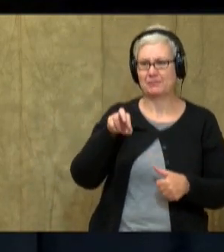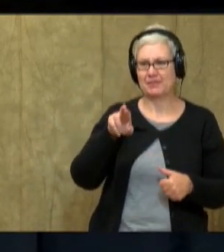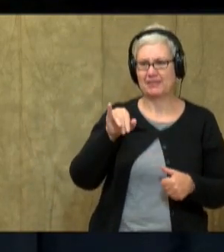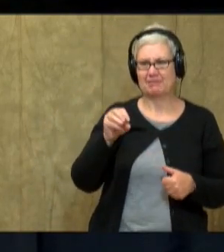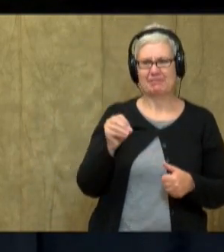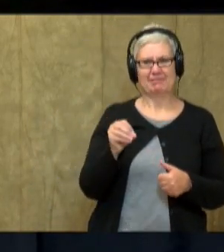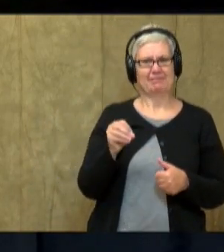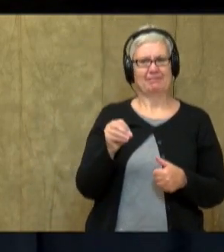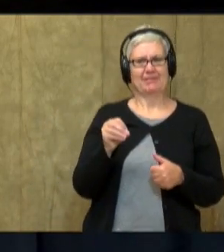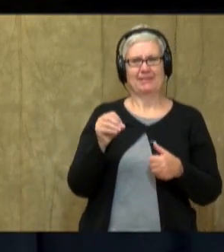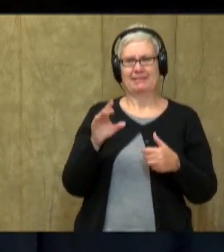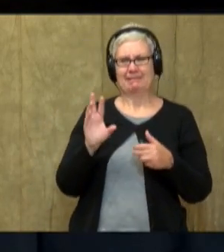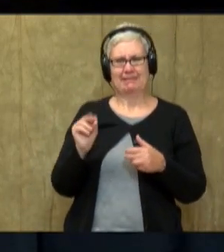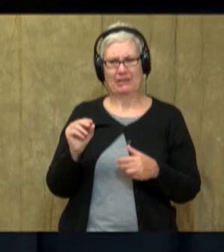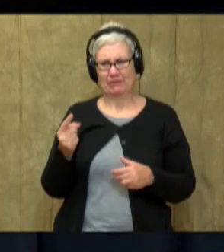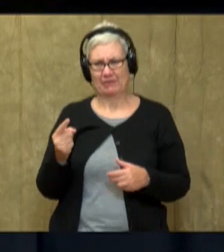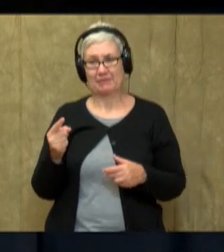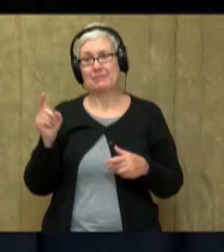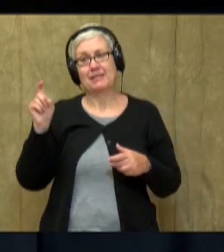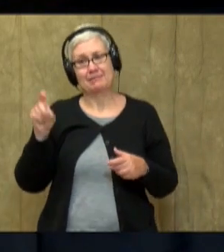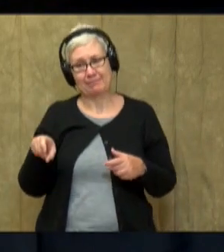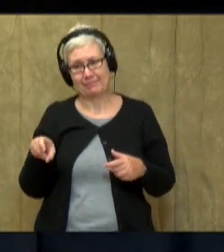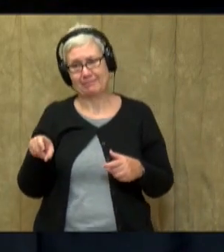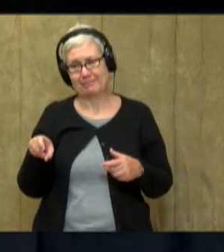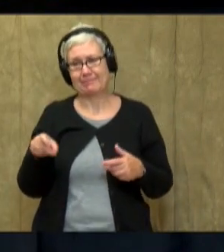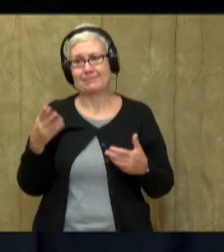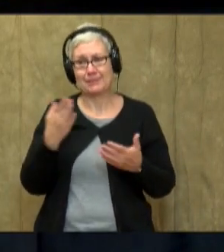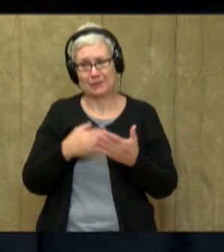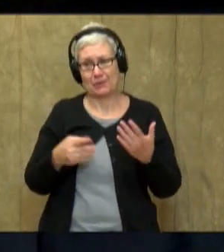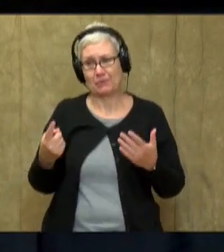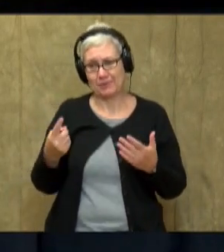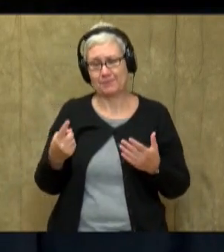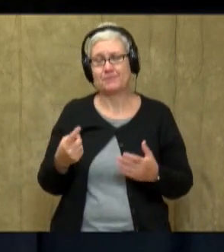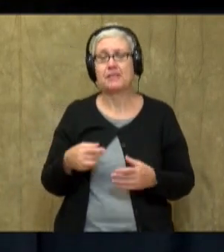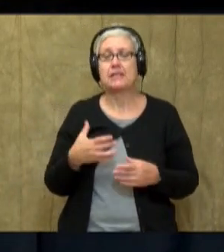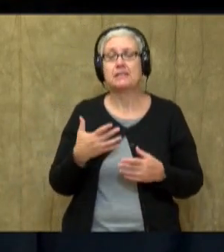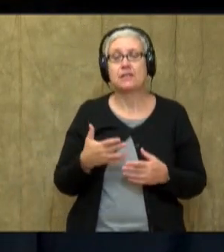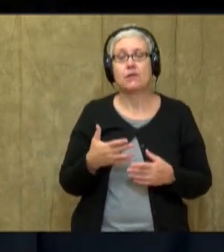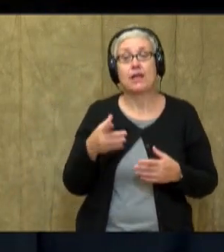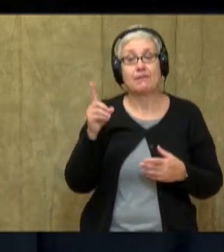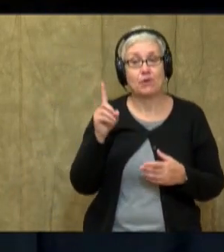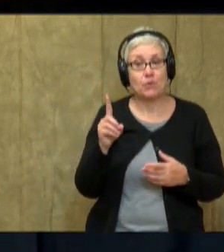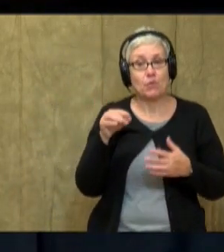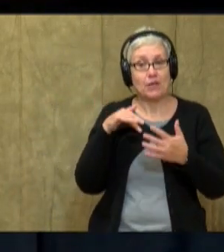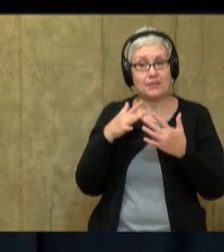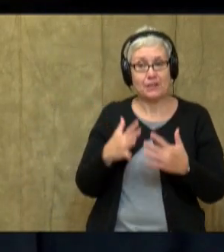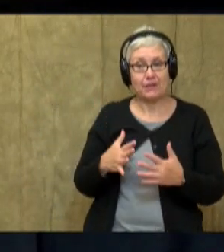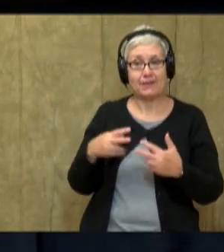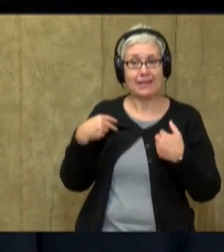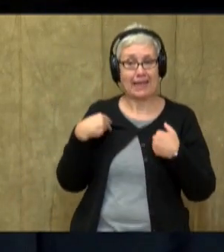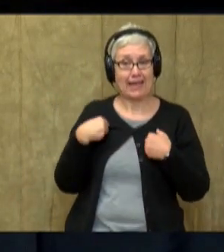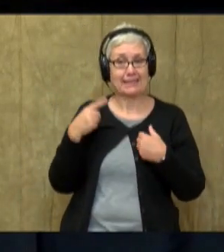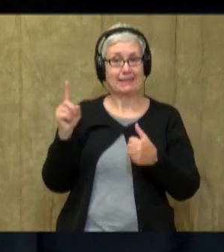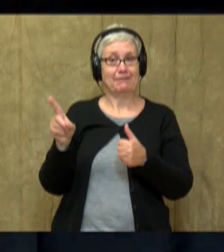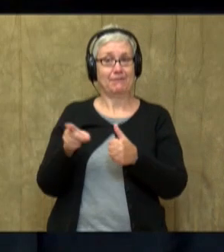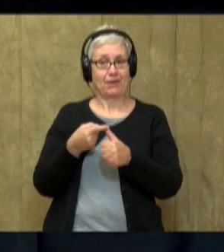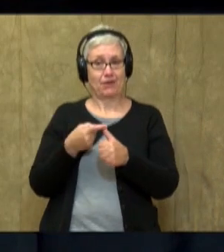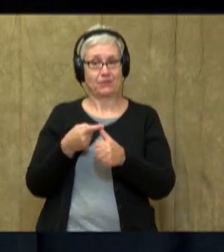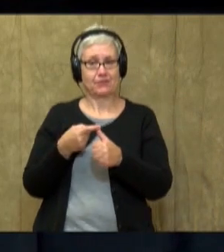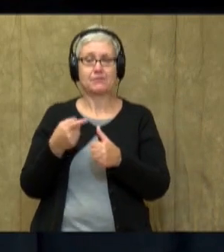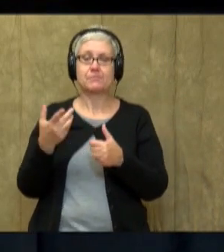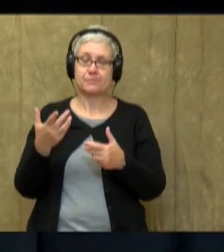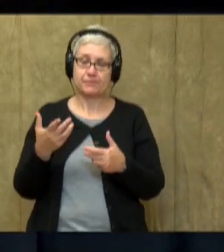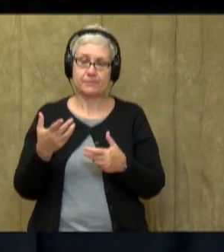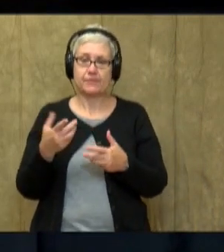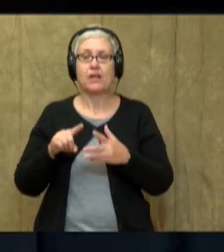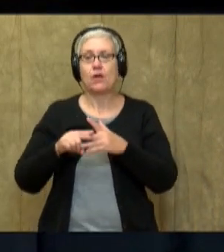have PE first period, but somebody has to have PE first period. So if you're one of those students who has PE first period